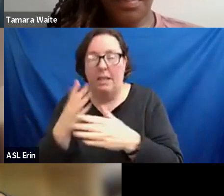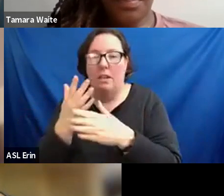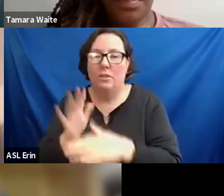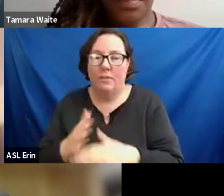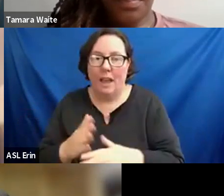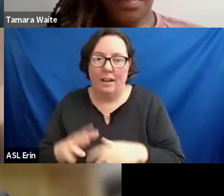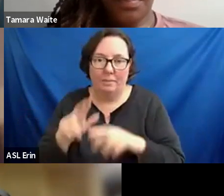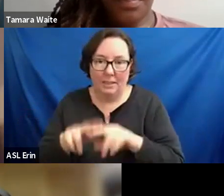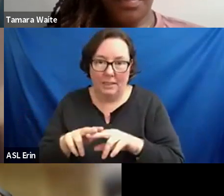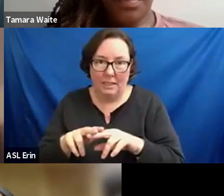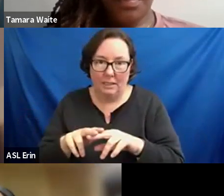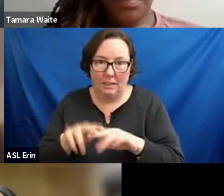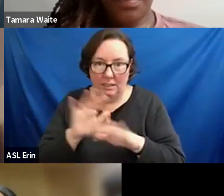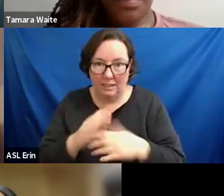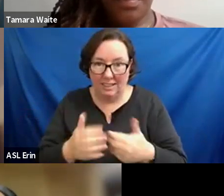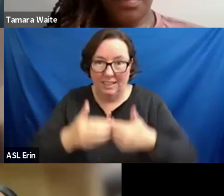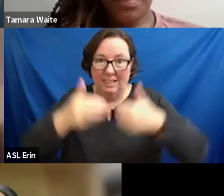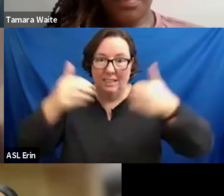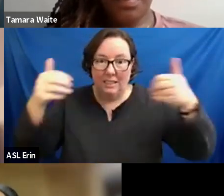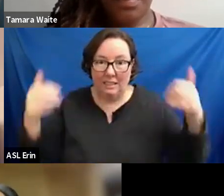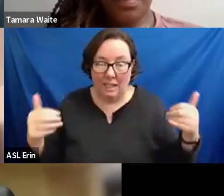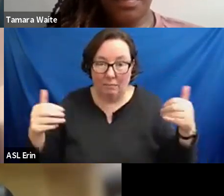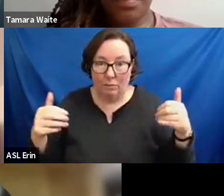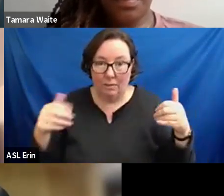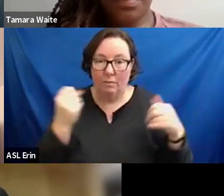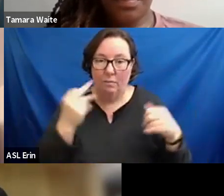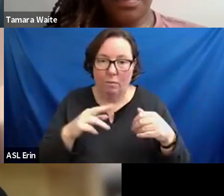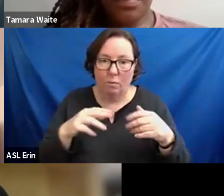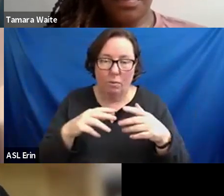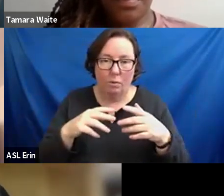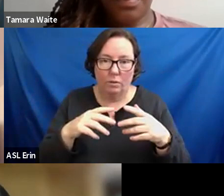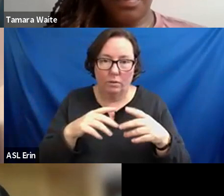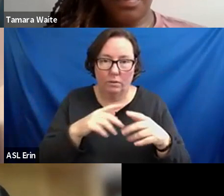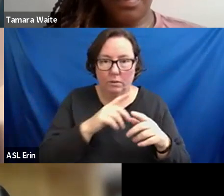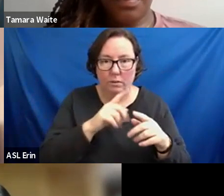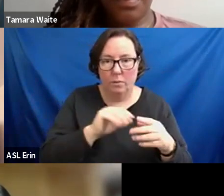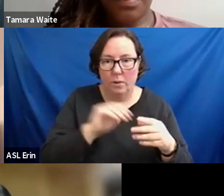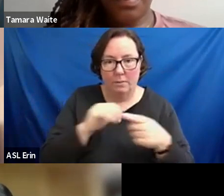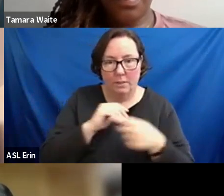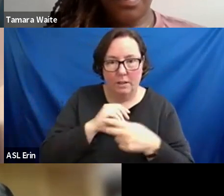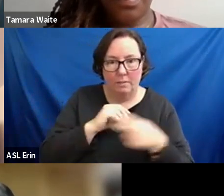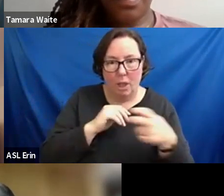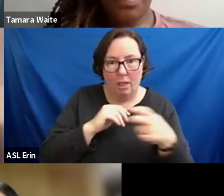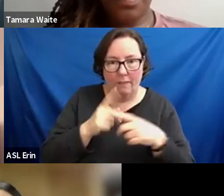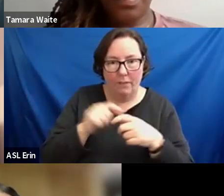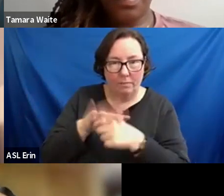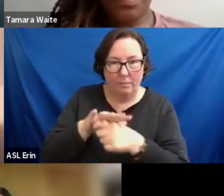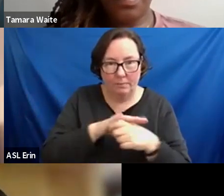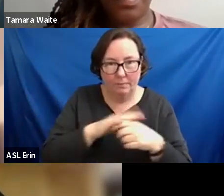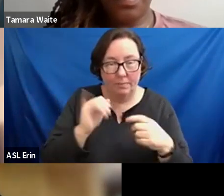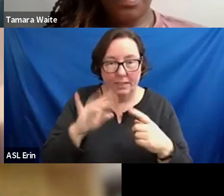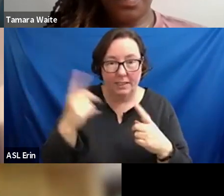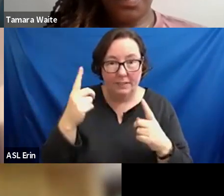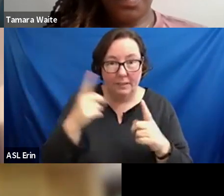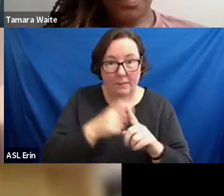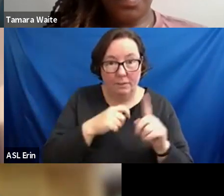then of the remaining seats, that's what got divided up by percentage? So if someone, so for example, if someone